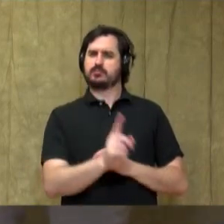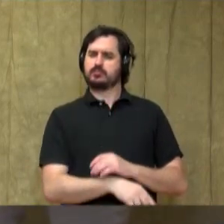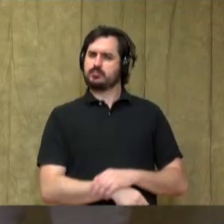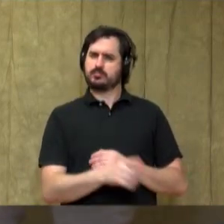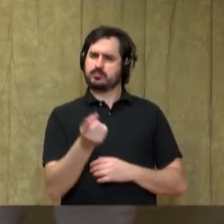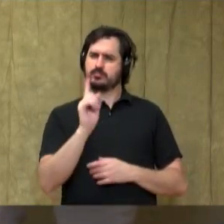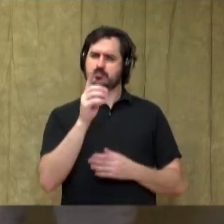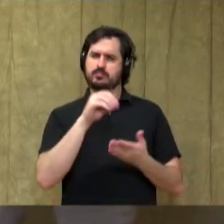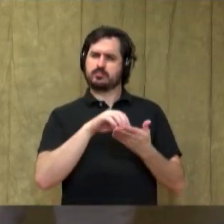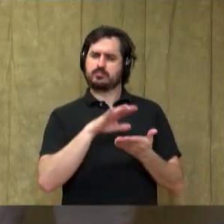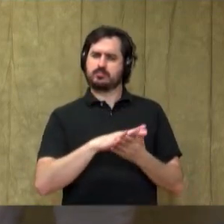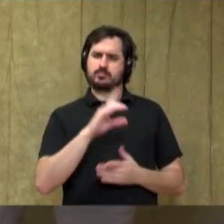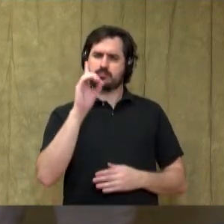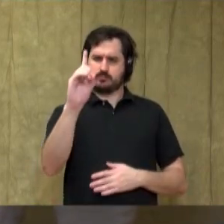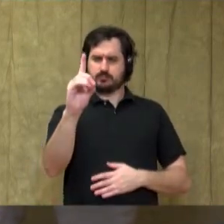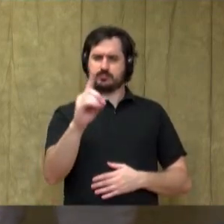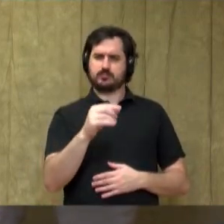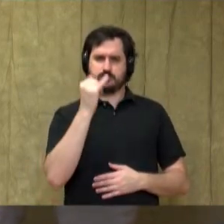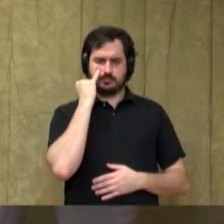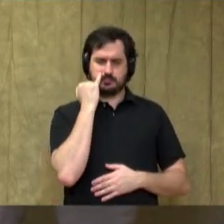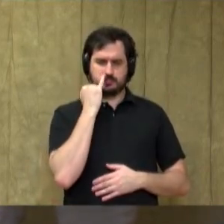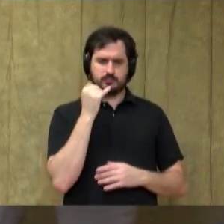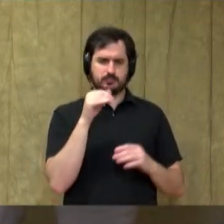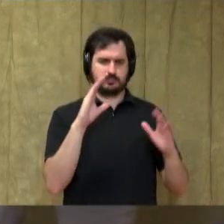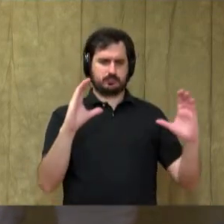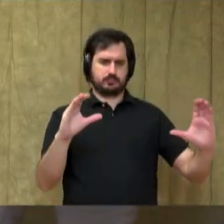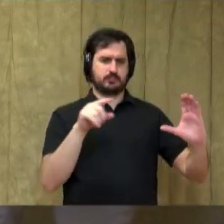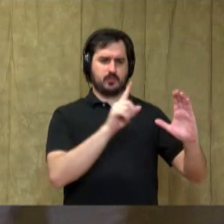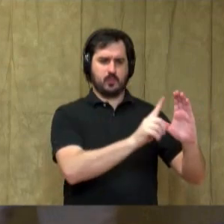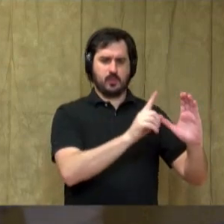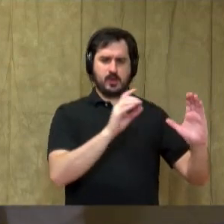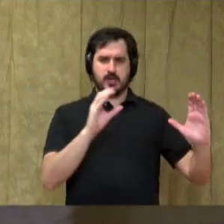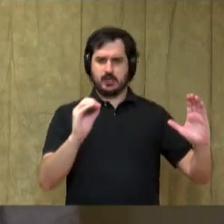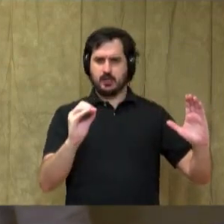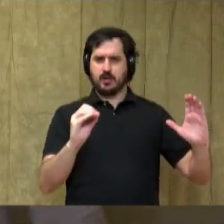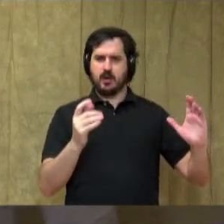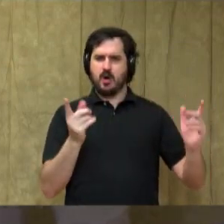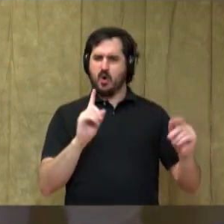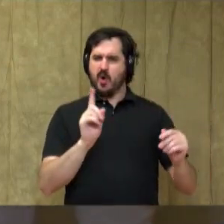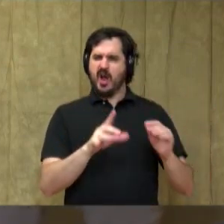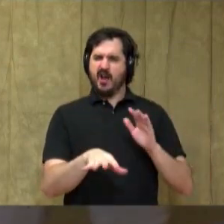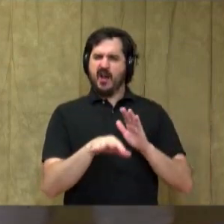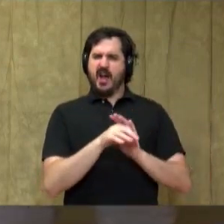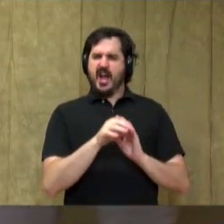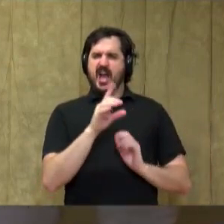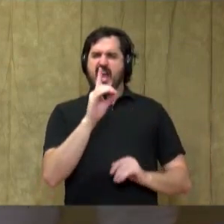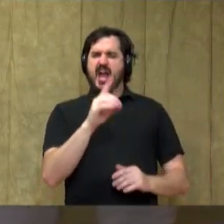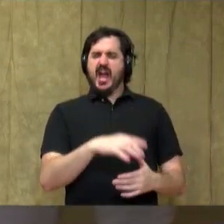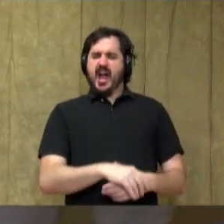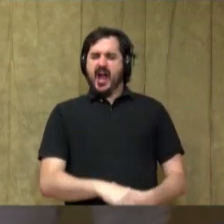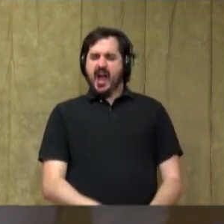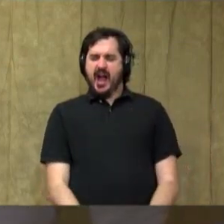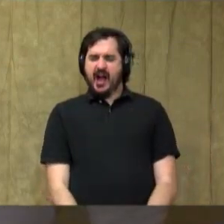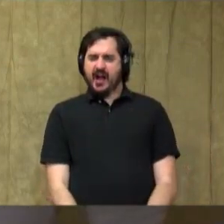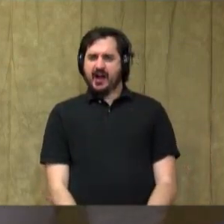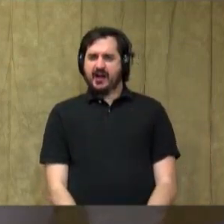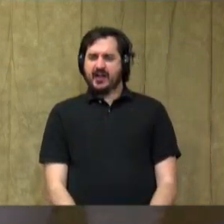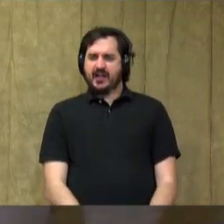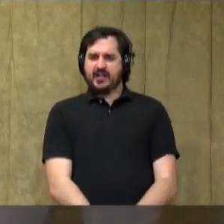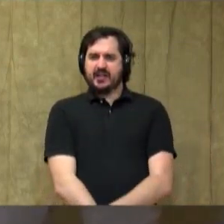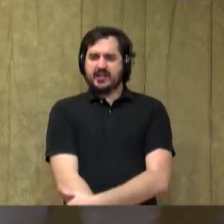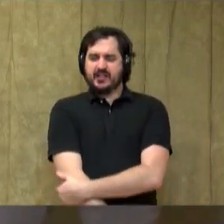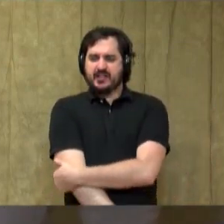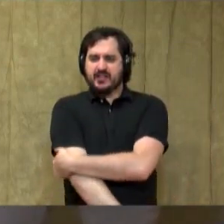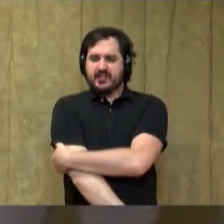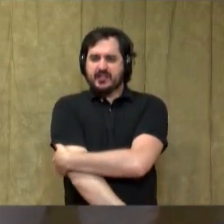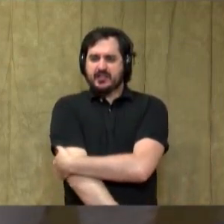Where do you think D, point D, would be put in this coordinate plane? I want you to think